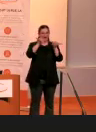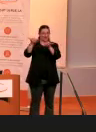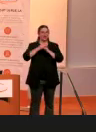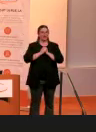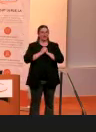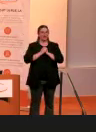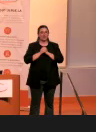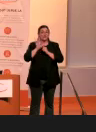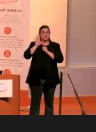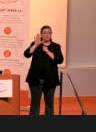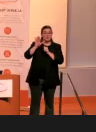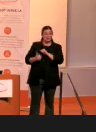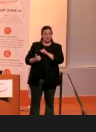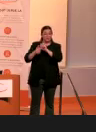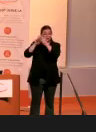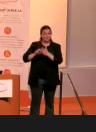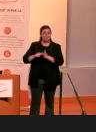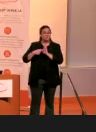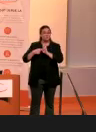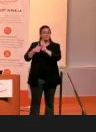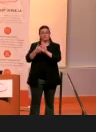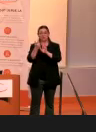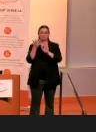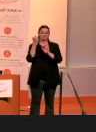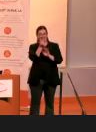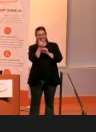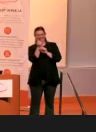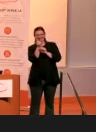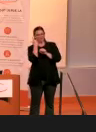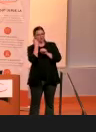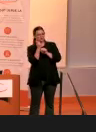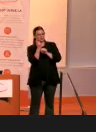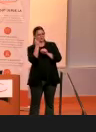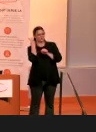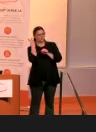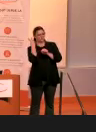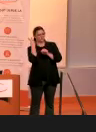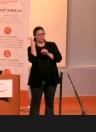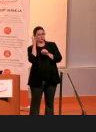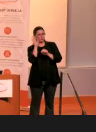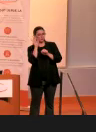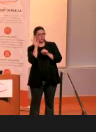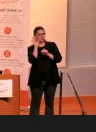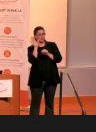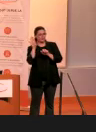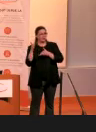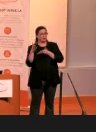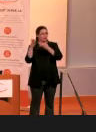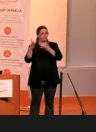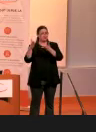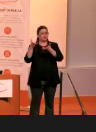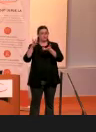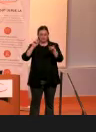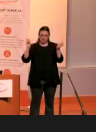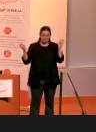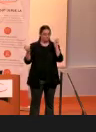key recommendations last year, 2 years ago, which is game changing